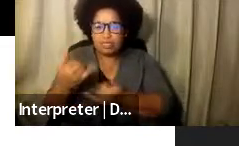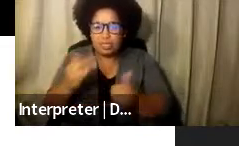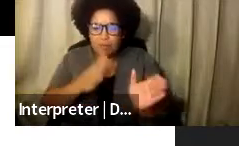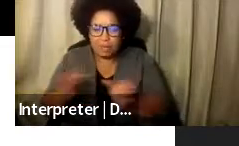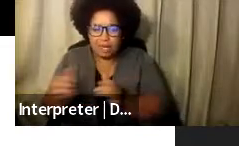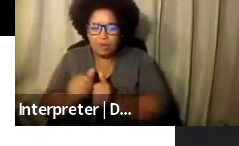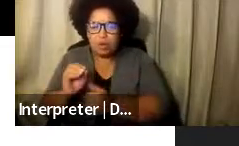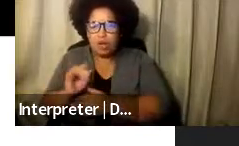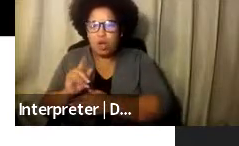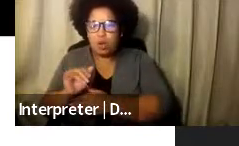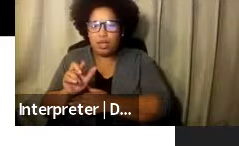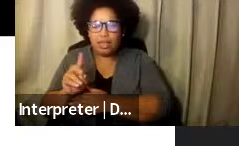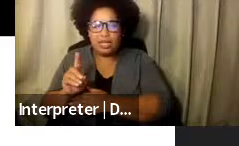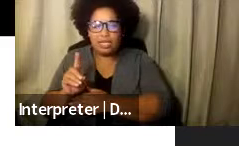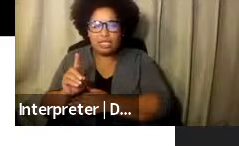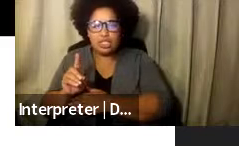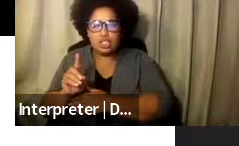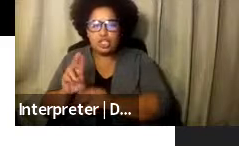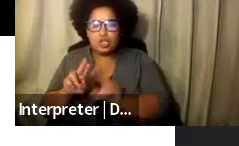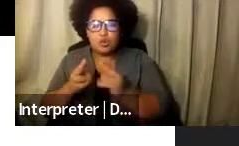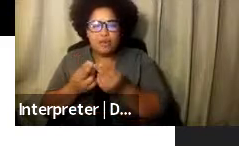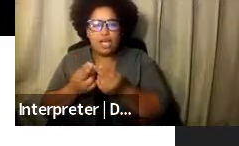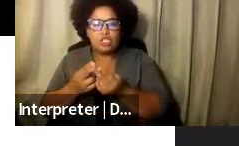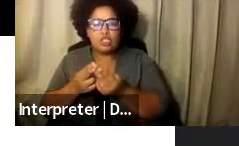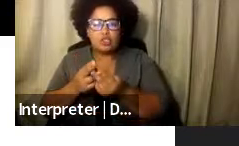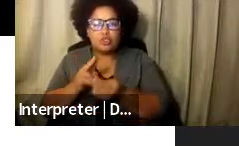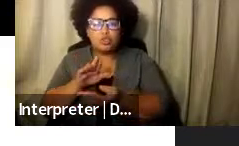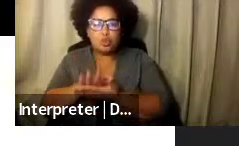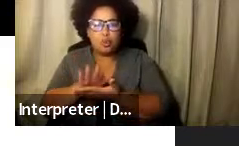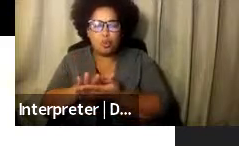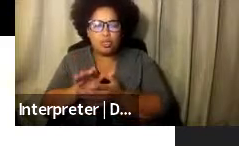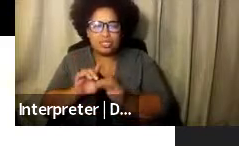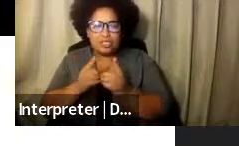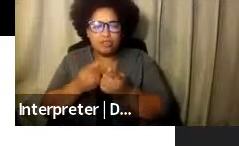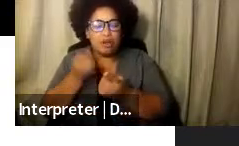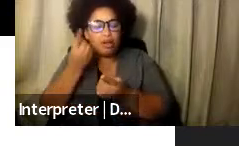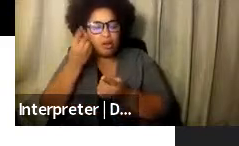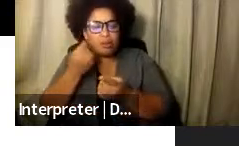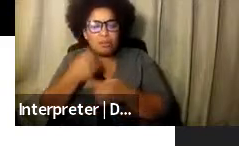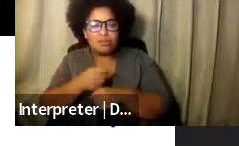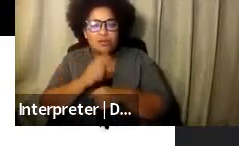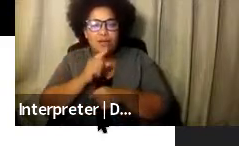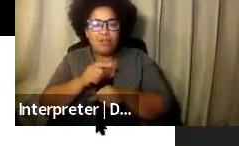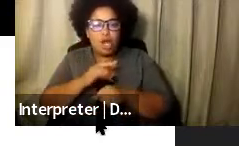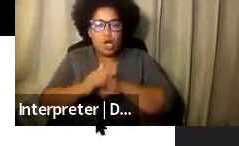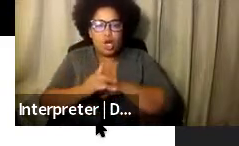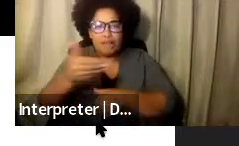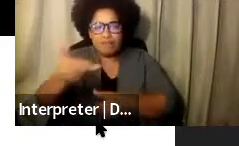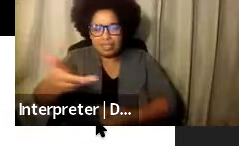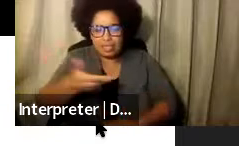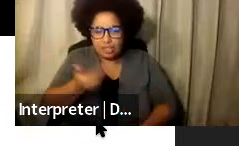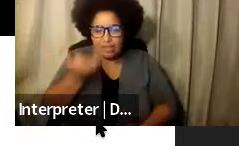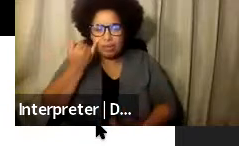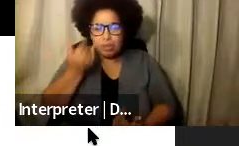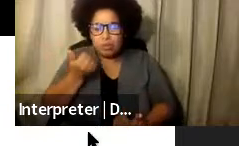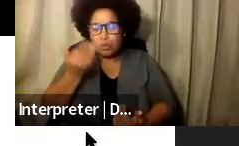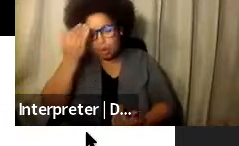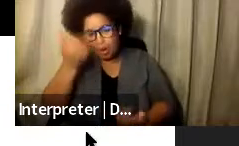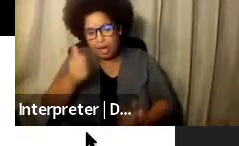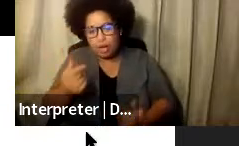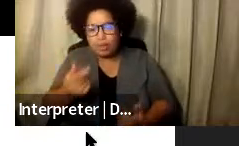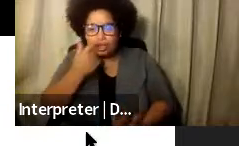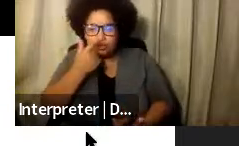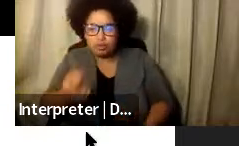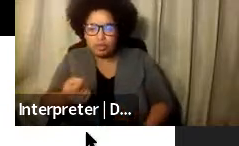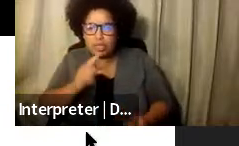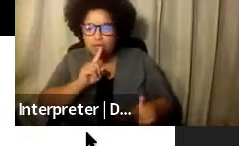Oakland Unified School District to finalize time and location. We just wanted to extend an early invite. So if you know anyone who would be interested in attending